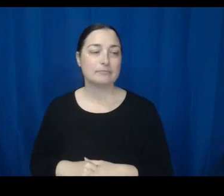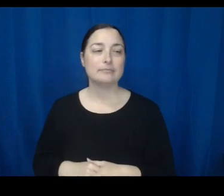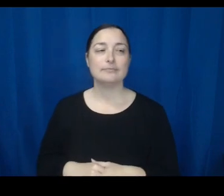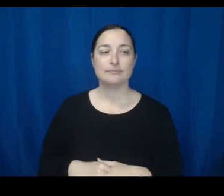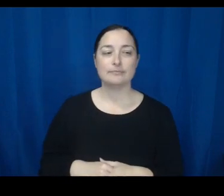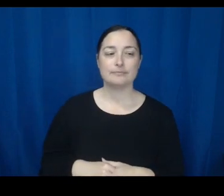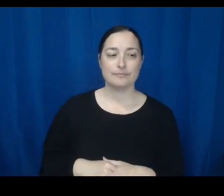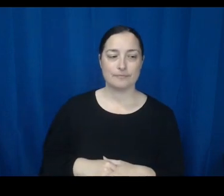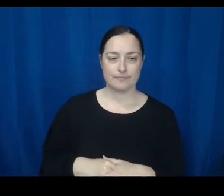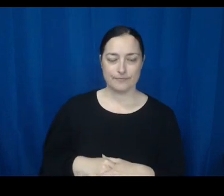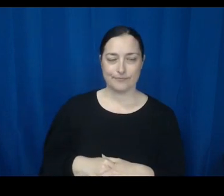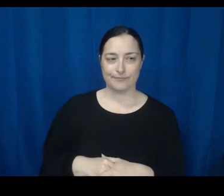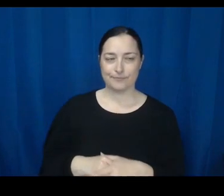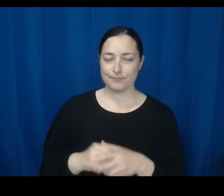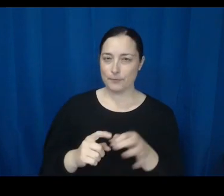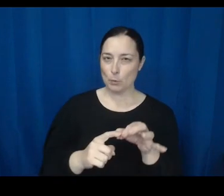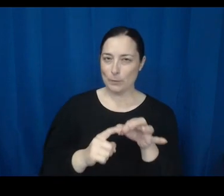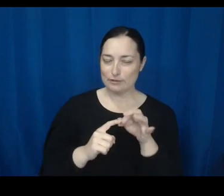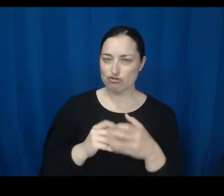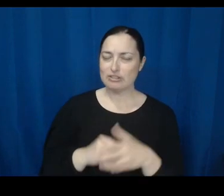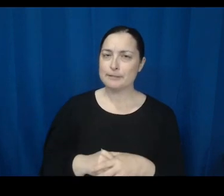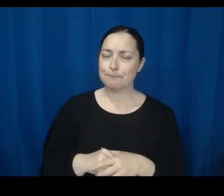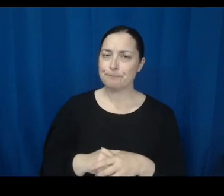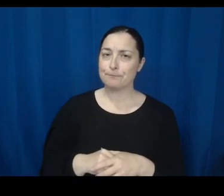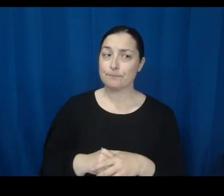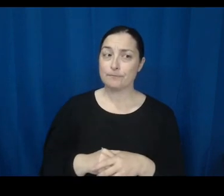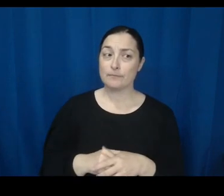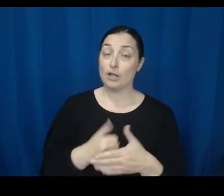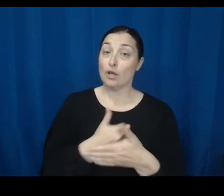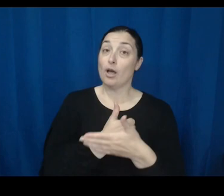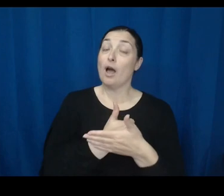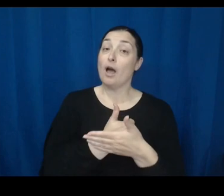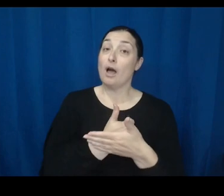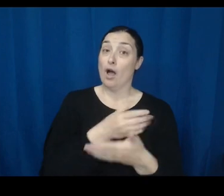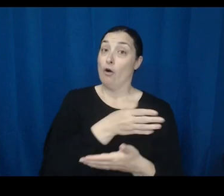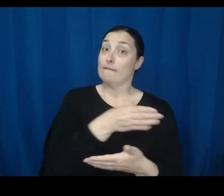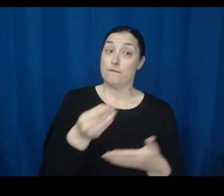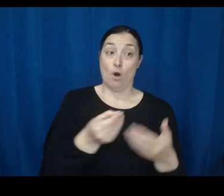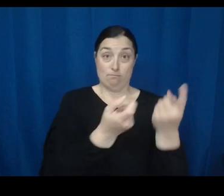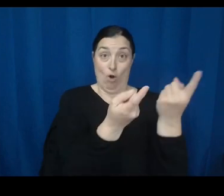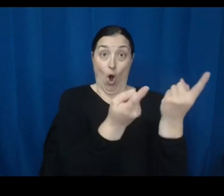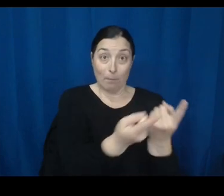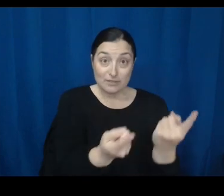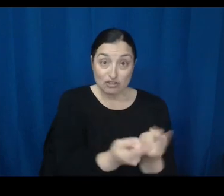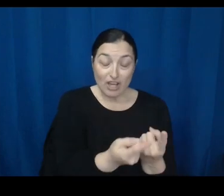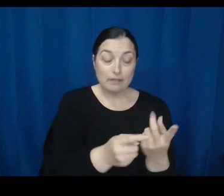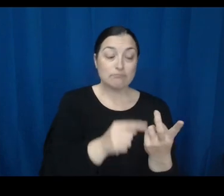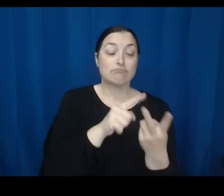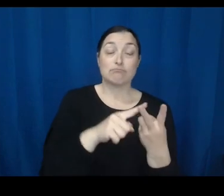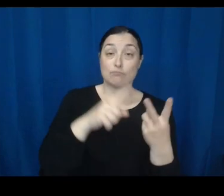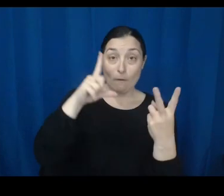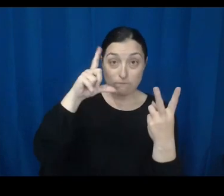Do you usually draw from an object or a photograph or just use your imagination?